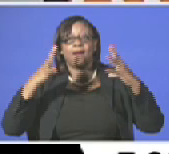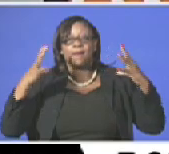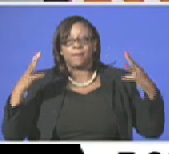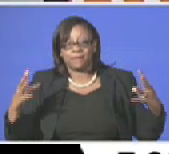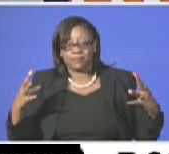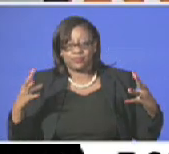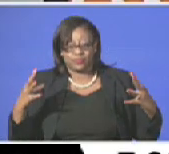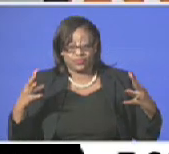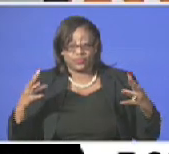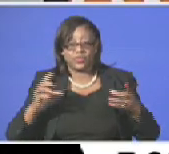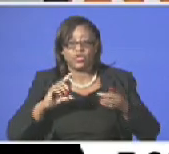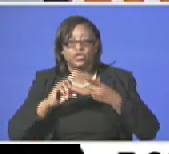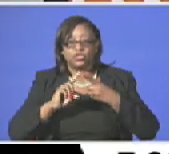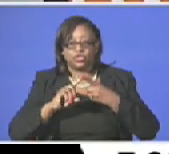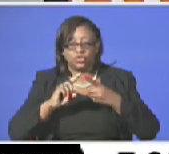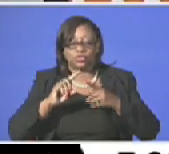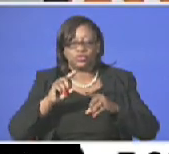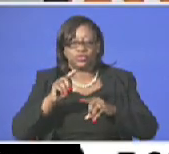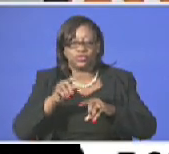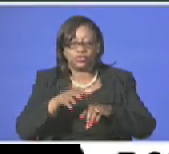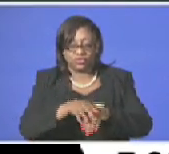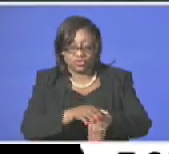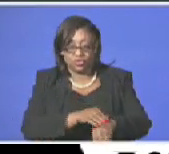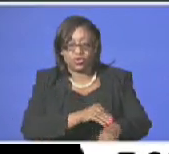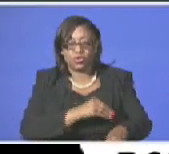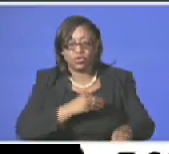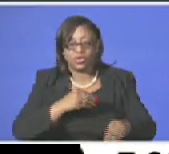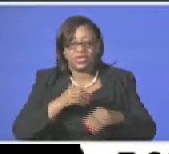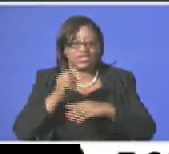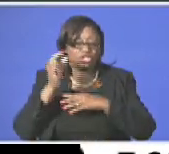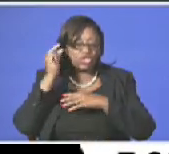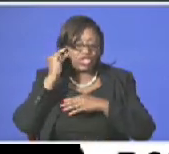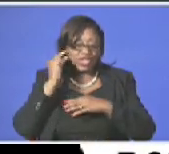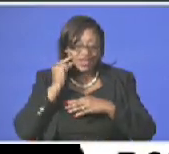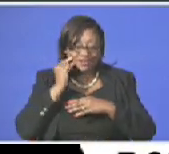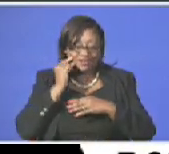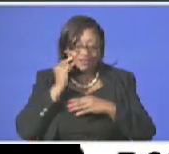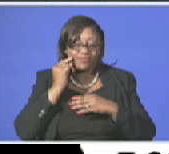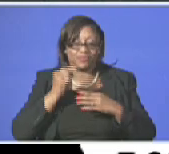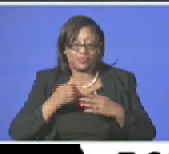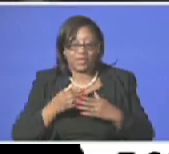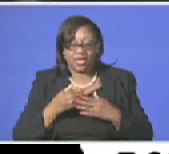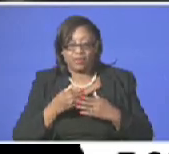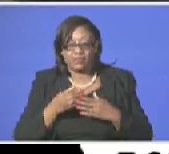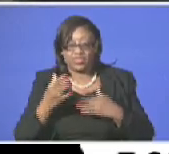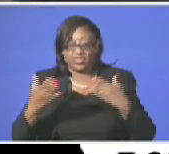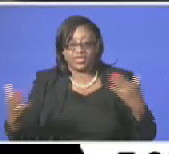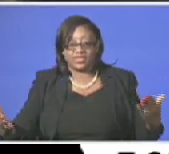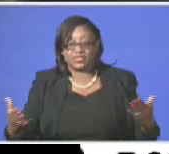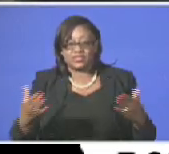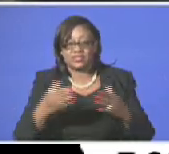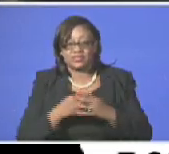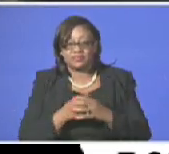multi-sectoral approach to mitigate gender-based violence. The seminar ends on Thursday. Carla Palmer, ZNS Network News.